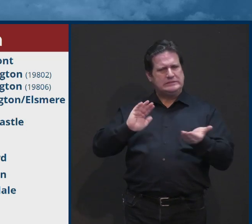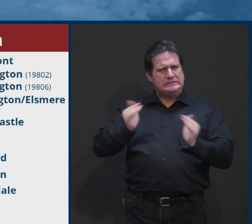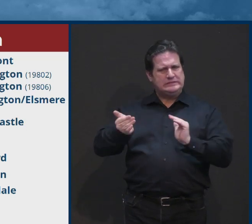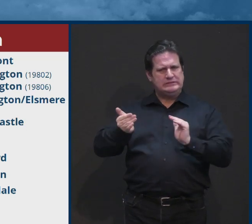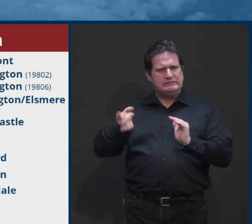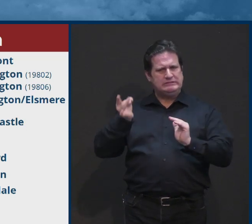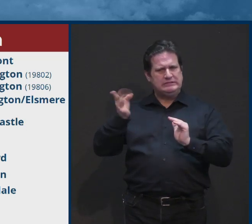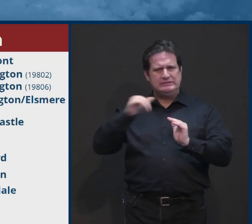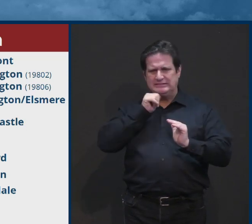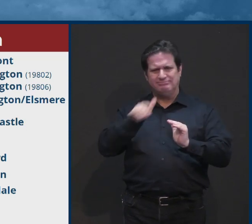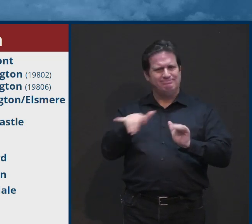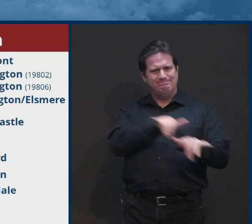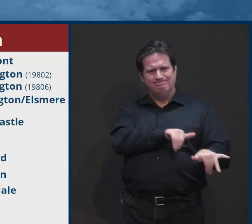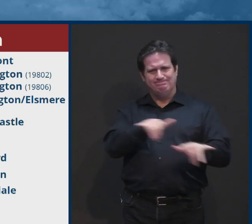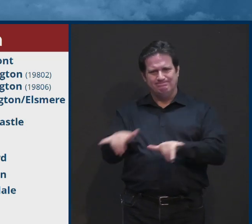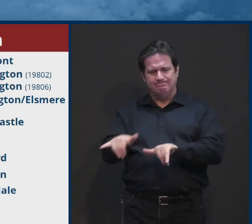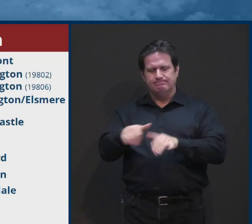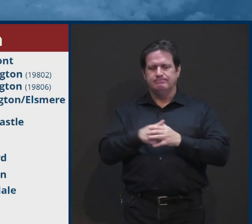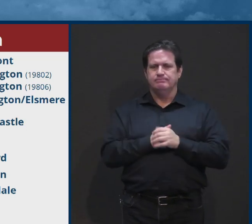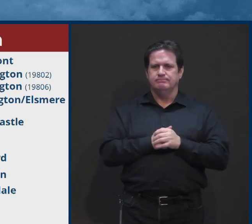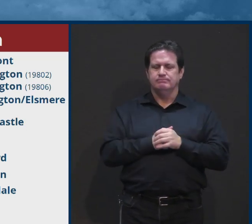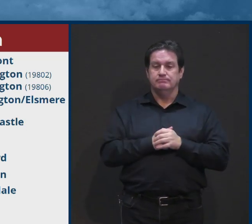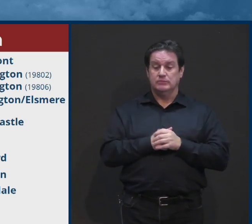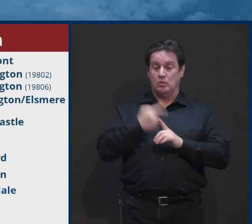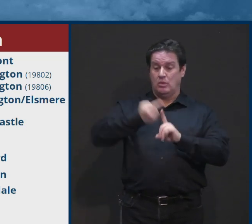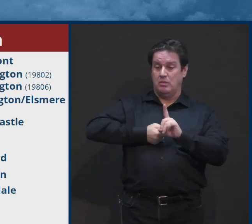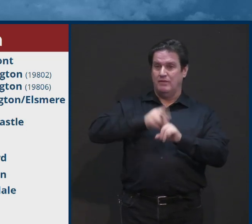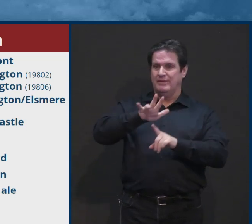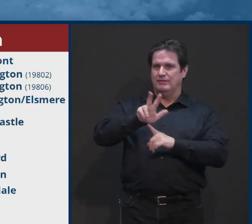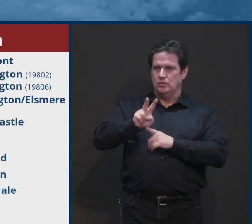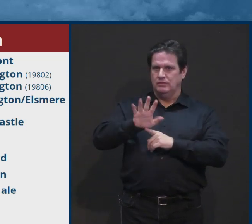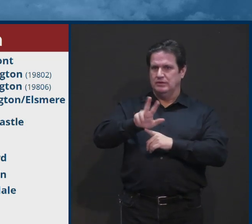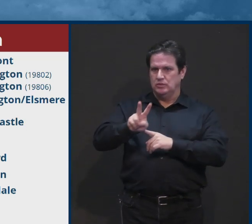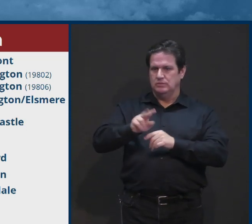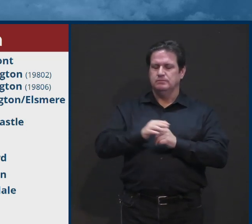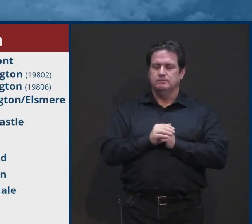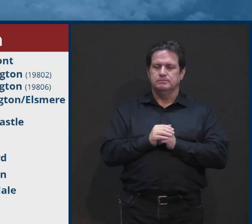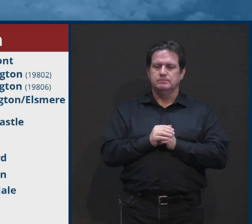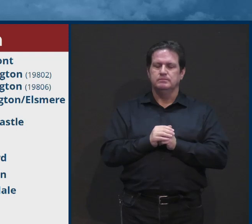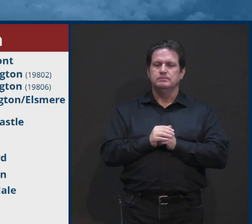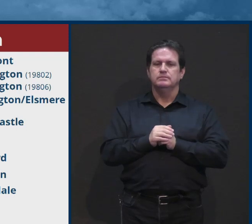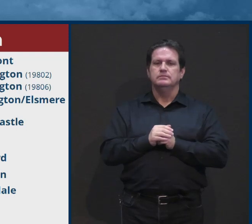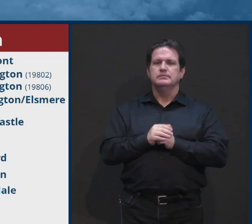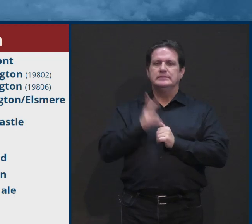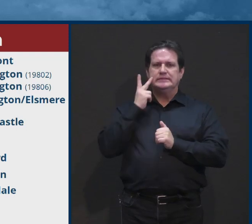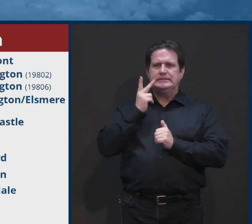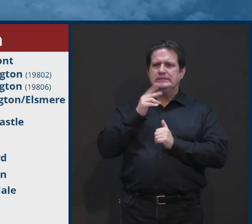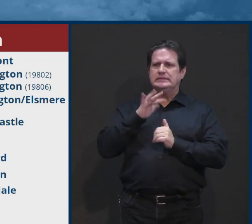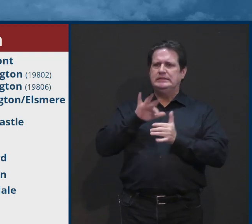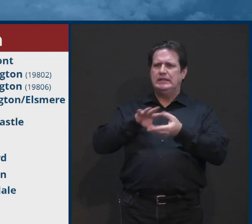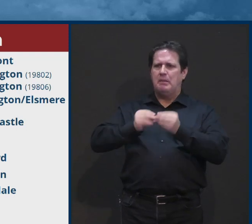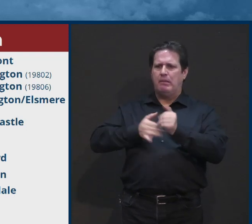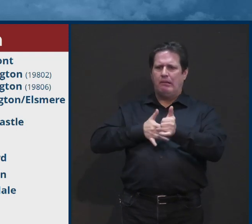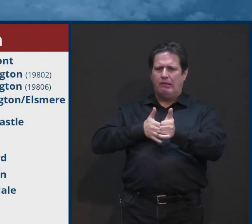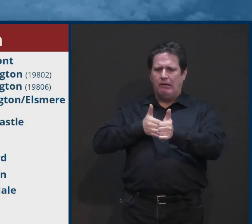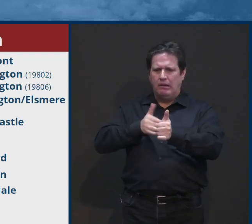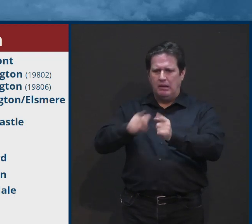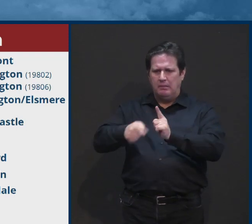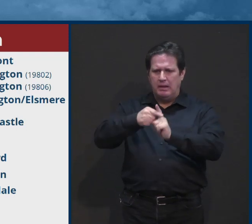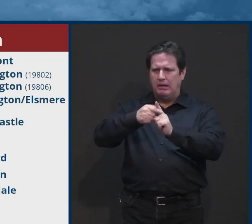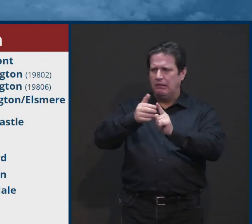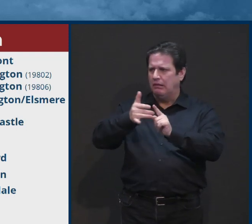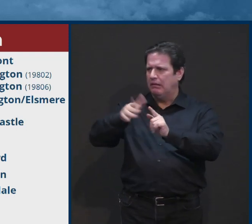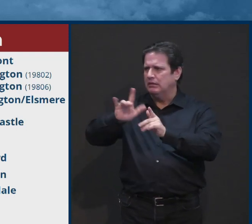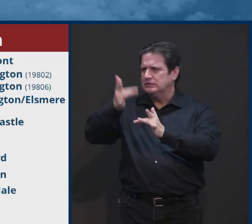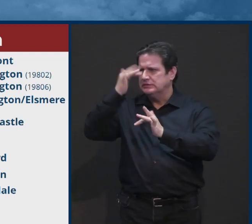52 in the last month. And as we know, it's a lagging indicator, and we've seen our cases increase so dramatically in the last